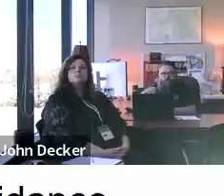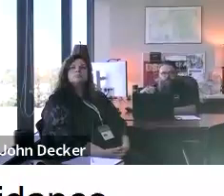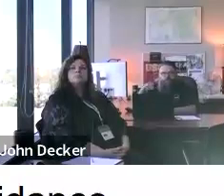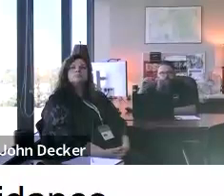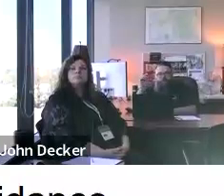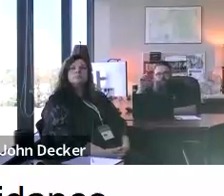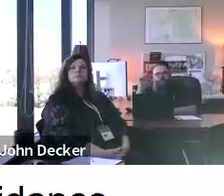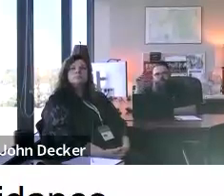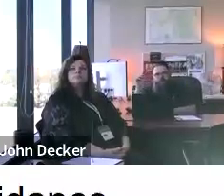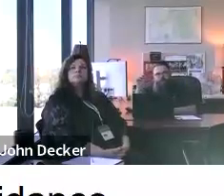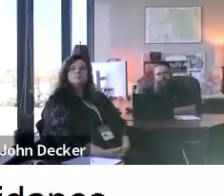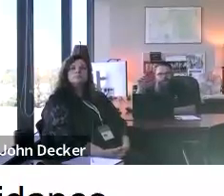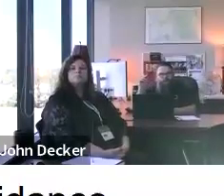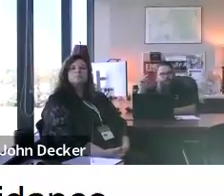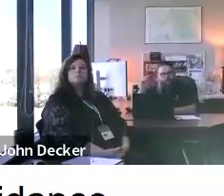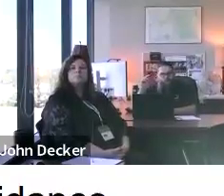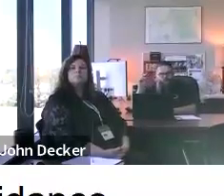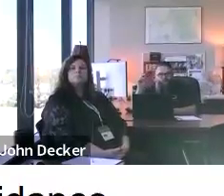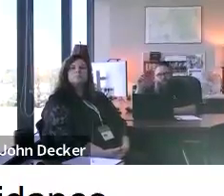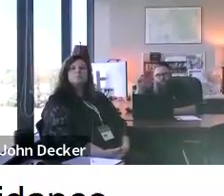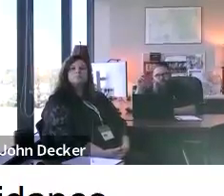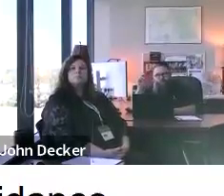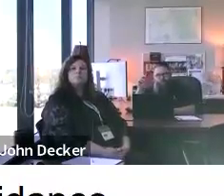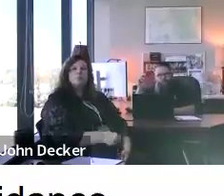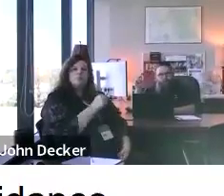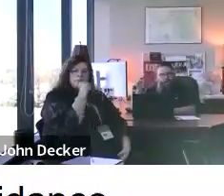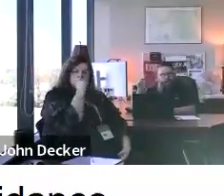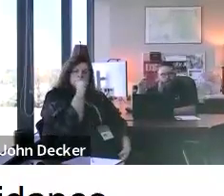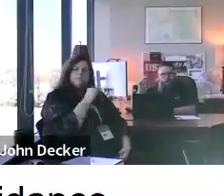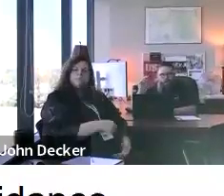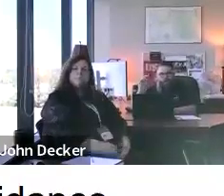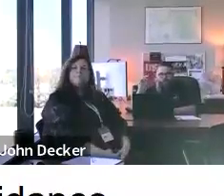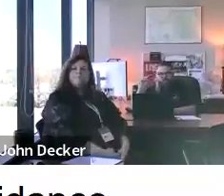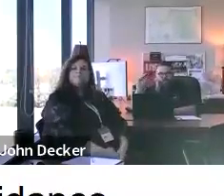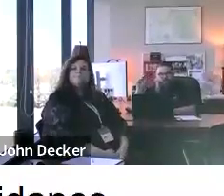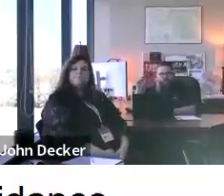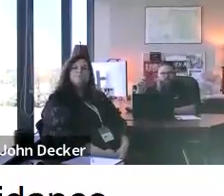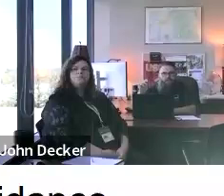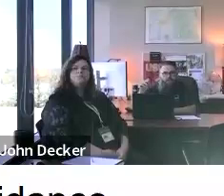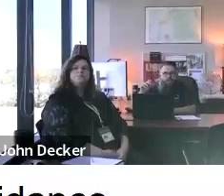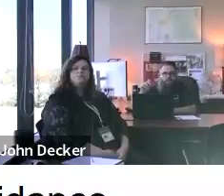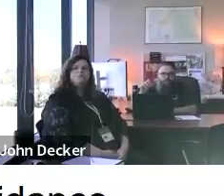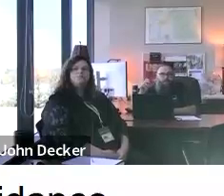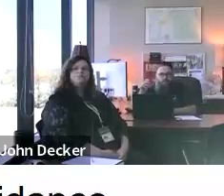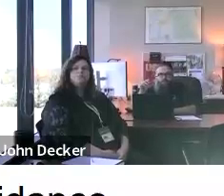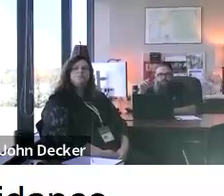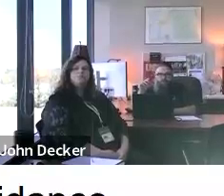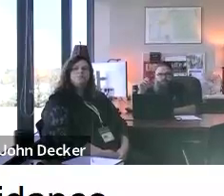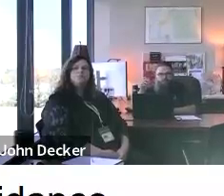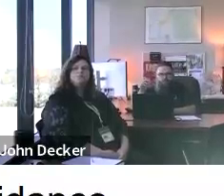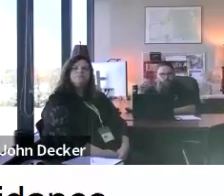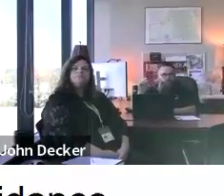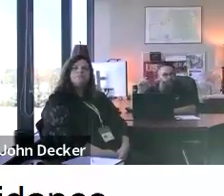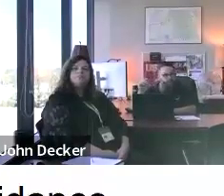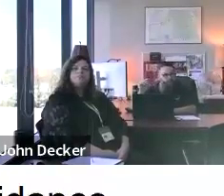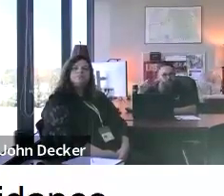at this. We know we have a lot of aids under service code 875, and we see that the rate study is going to be recommending